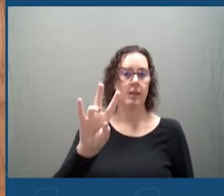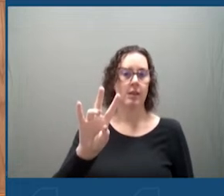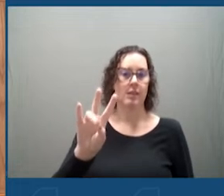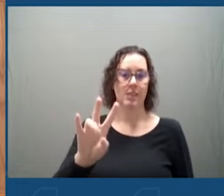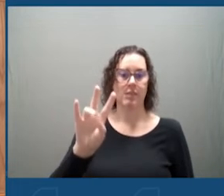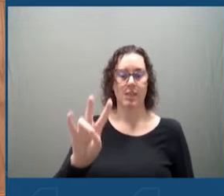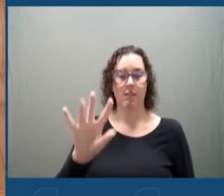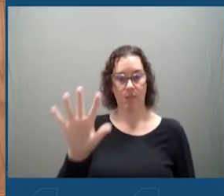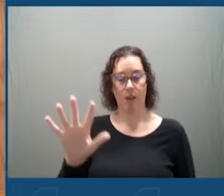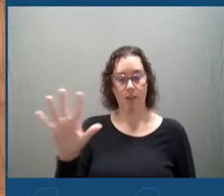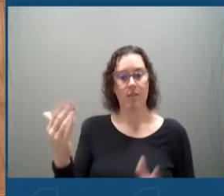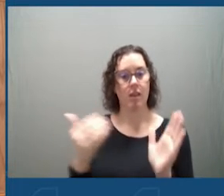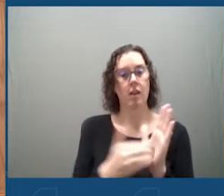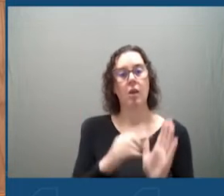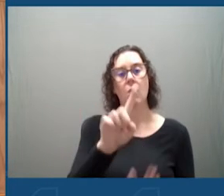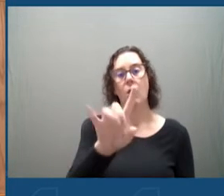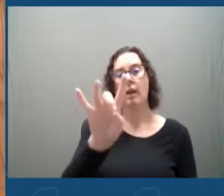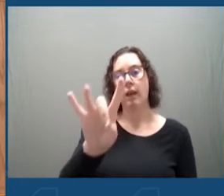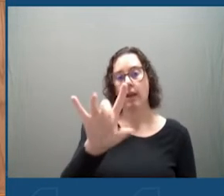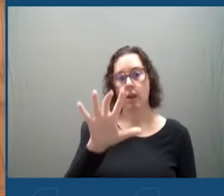1-800-771-7755. That's